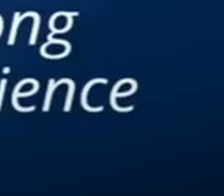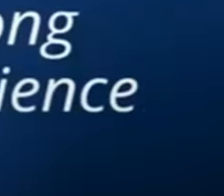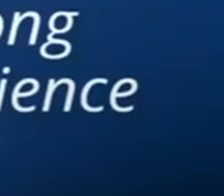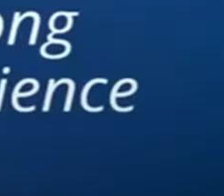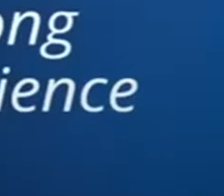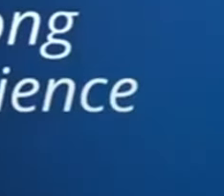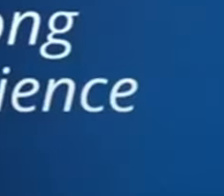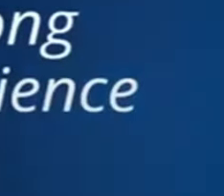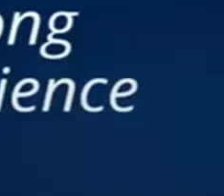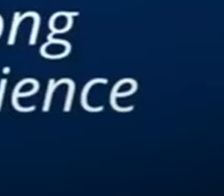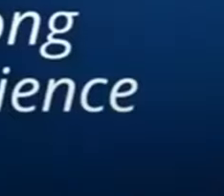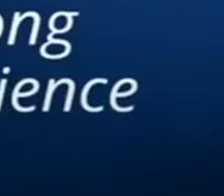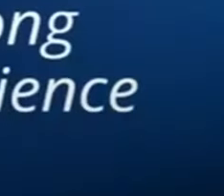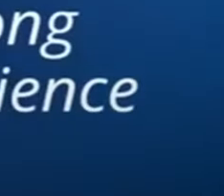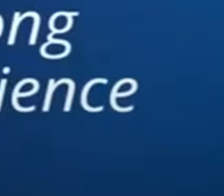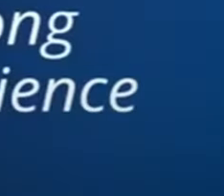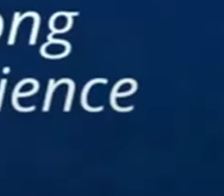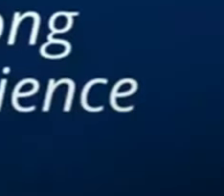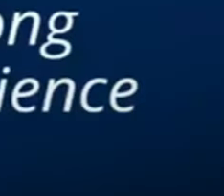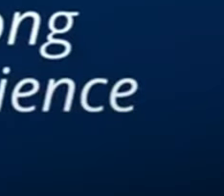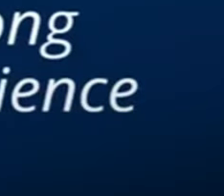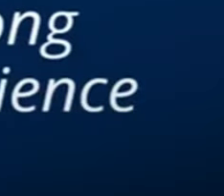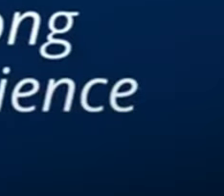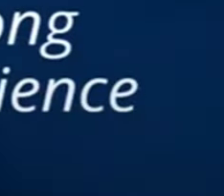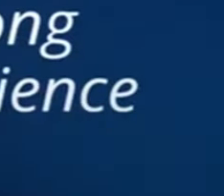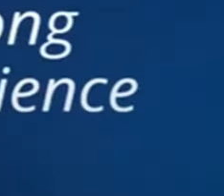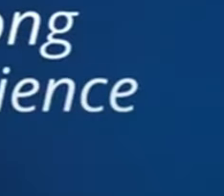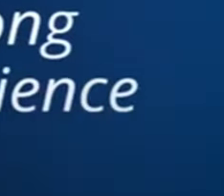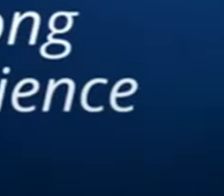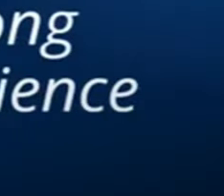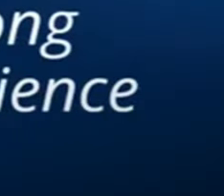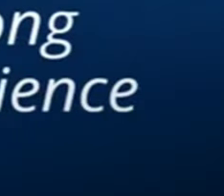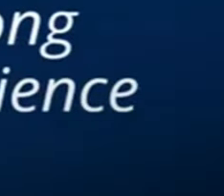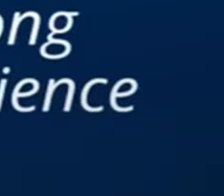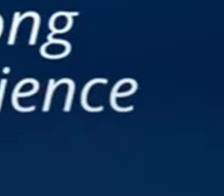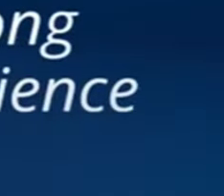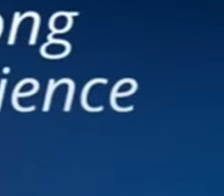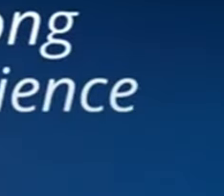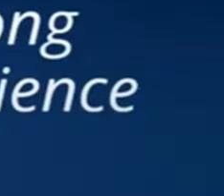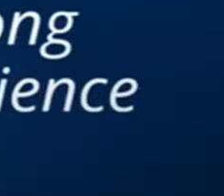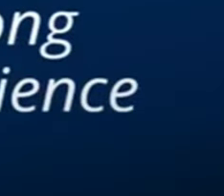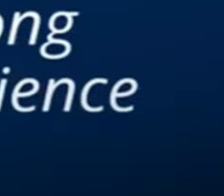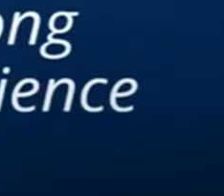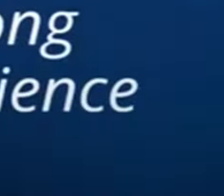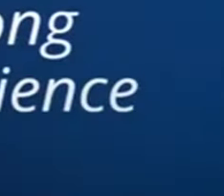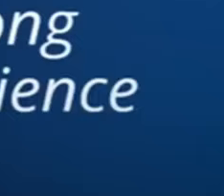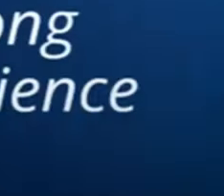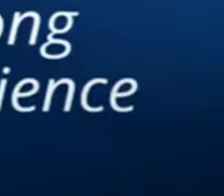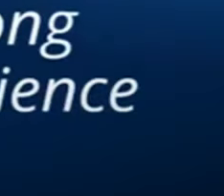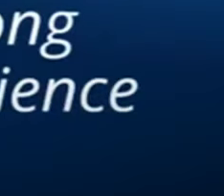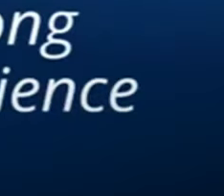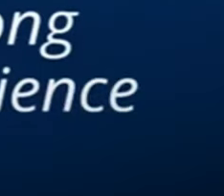dianso emrekura. It depends largely on the individual's exposure and, as I've said, the knowledge or information